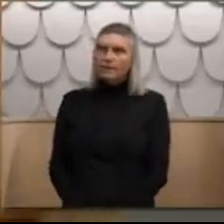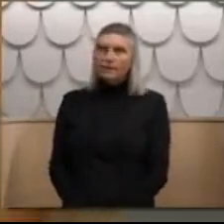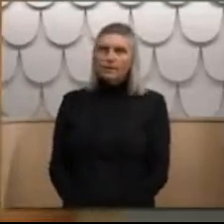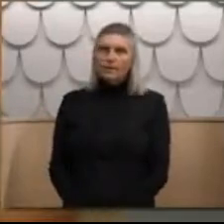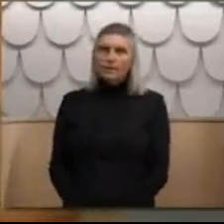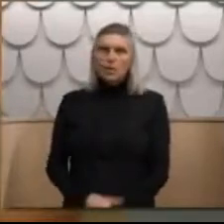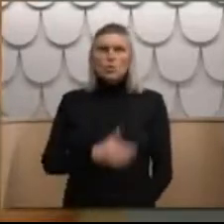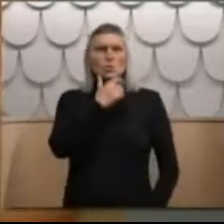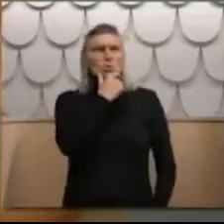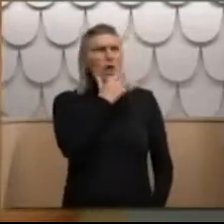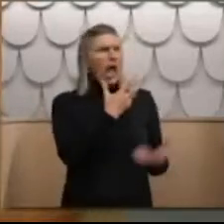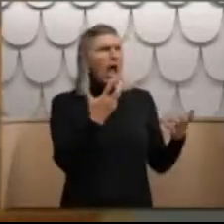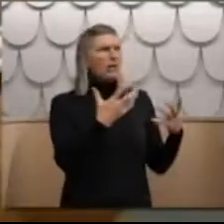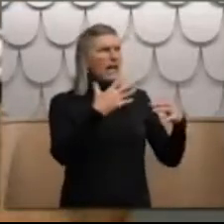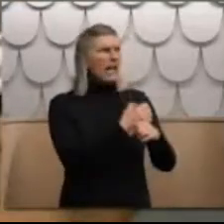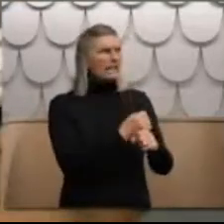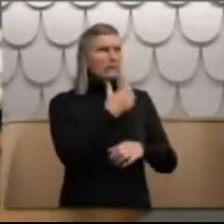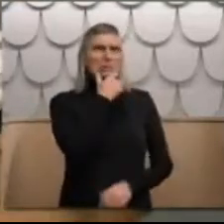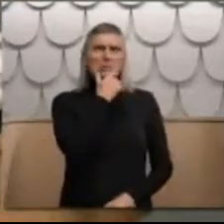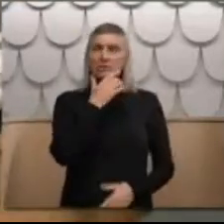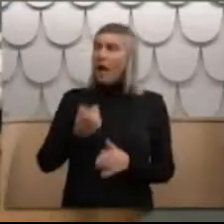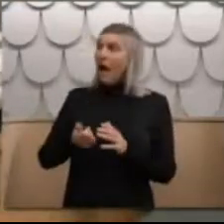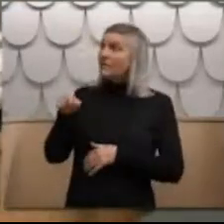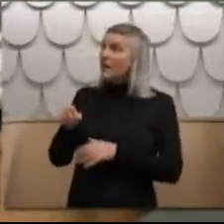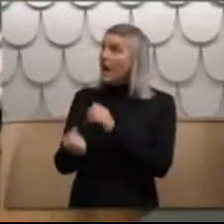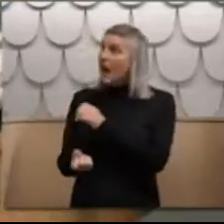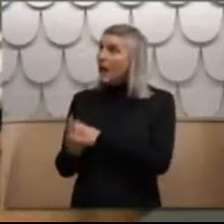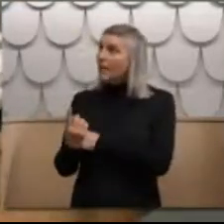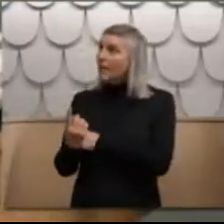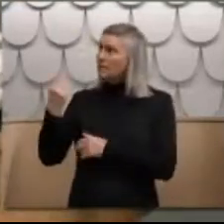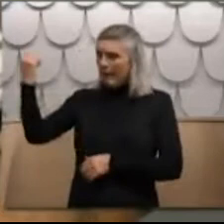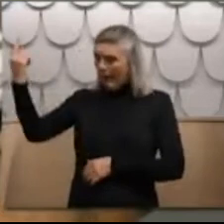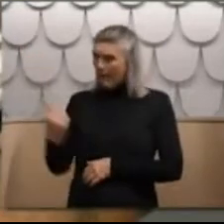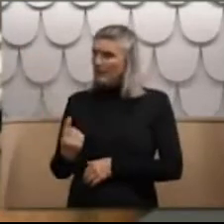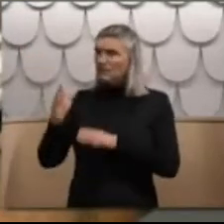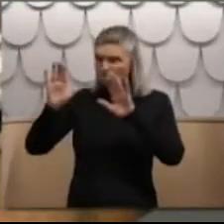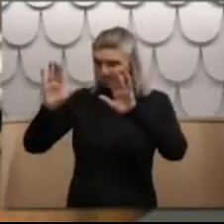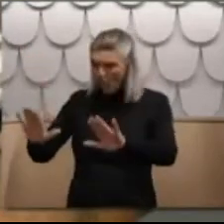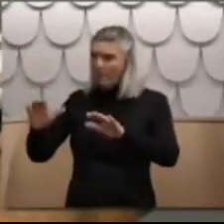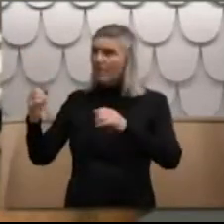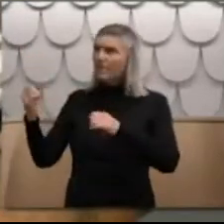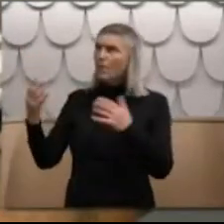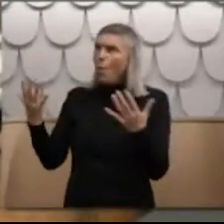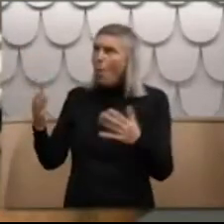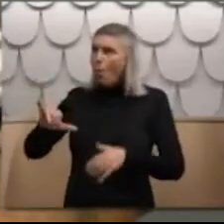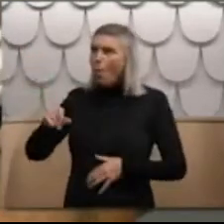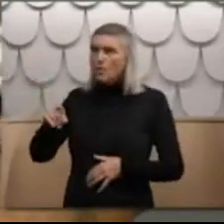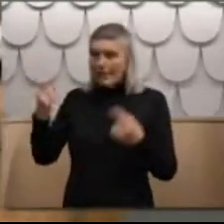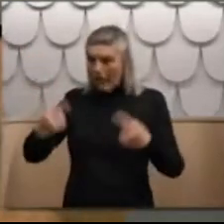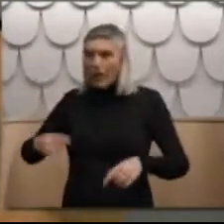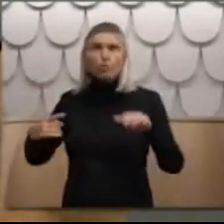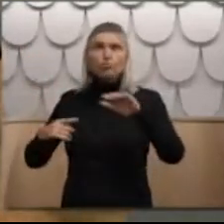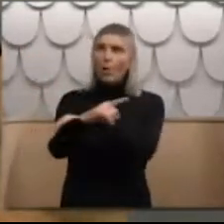No, it didn't. If after that happened, did somebody come in and stop it? Did he let you run